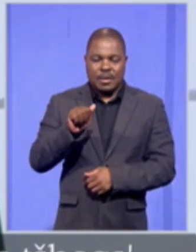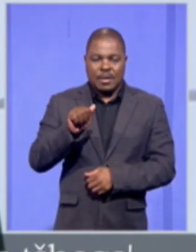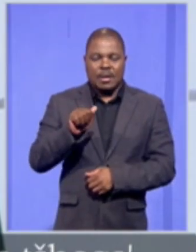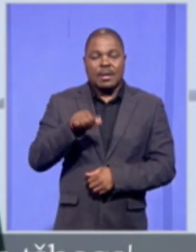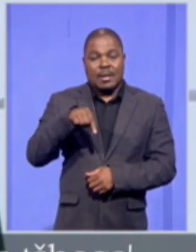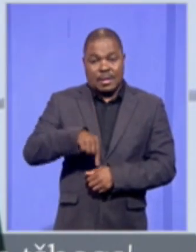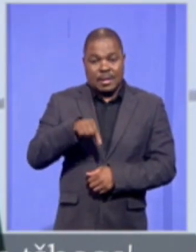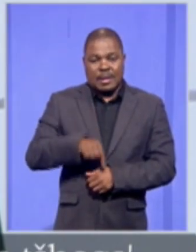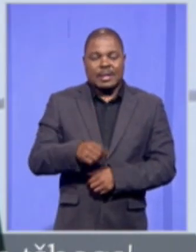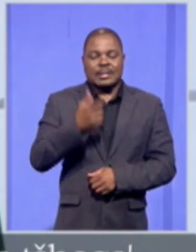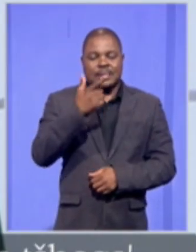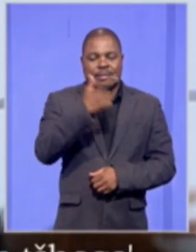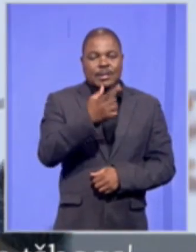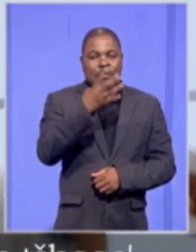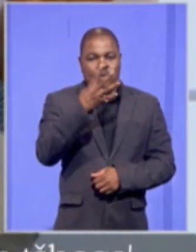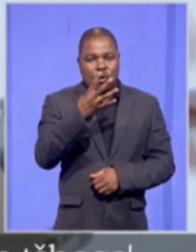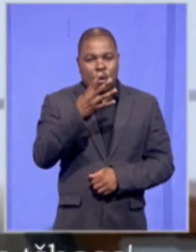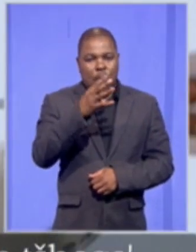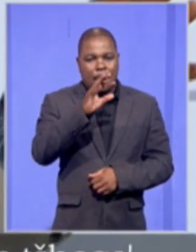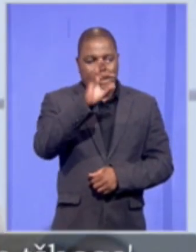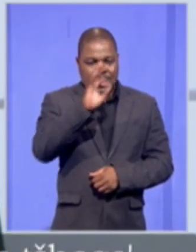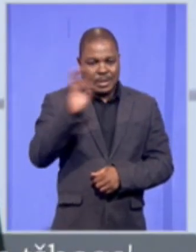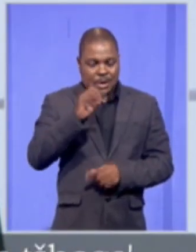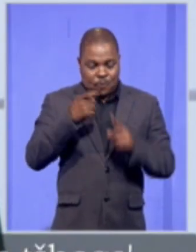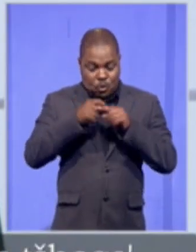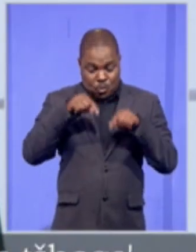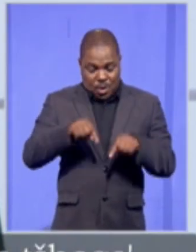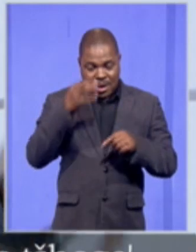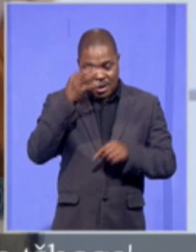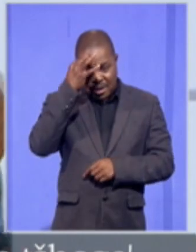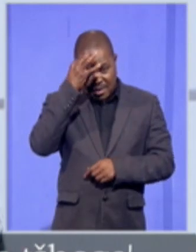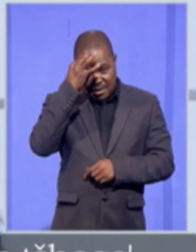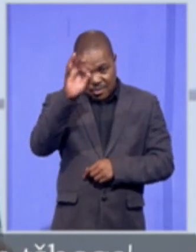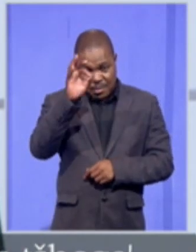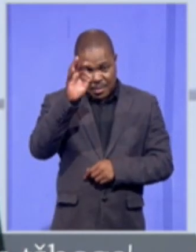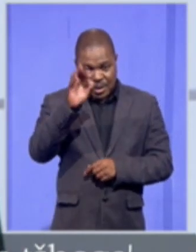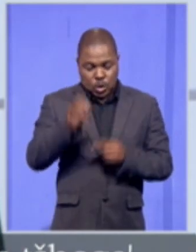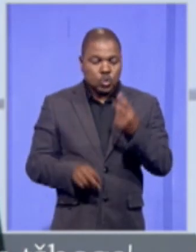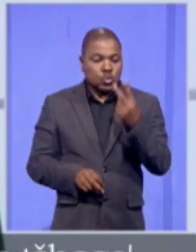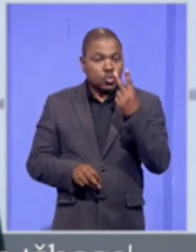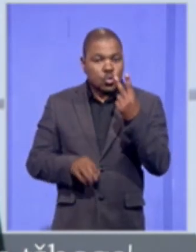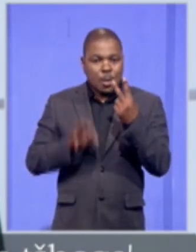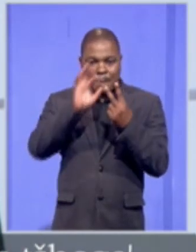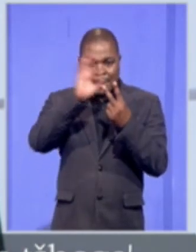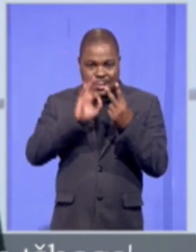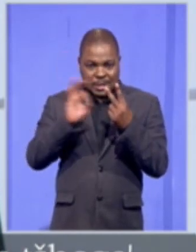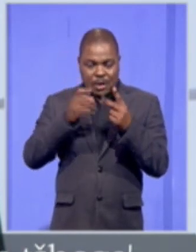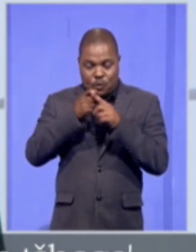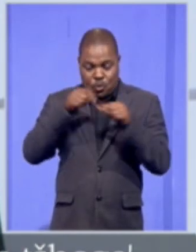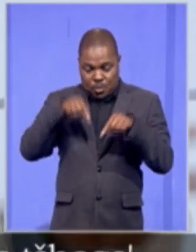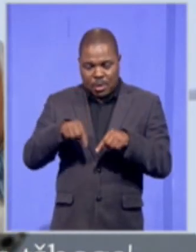funding. 74% by the government, fiscus, and 2% by the private